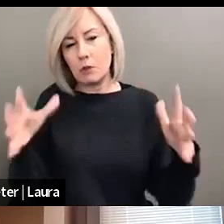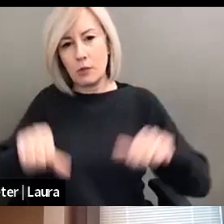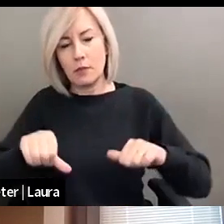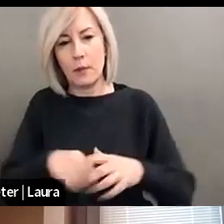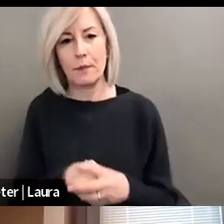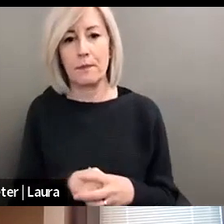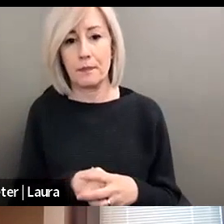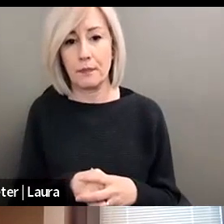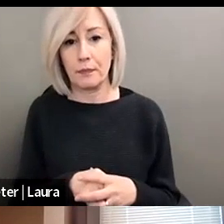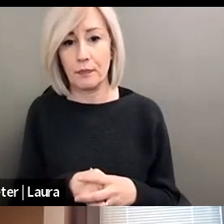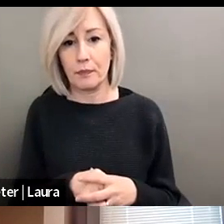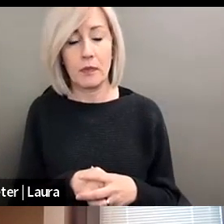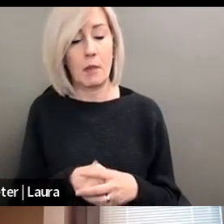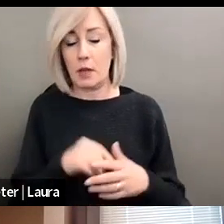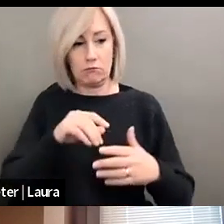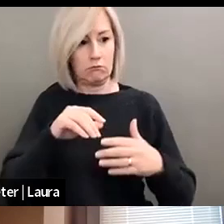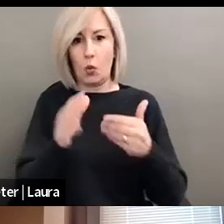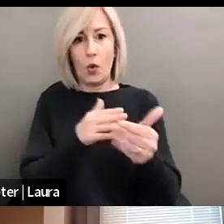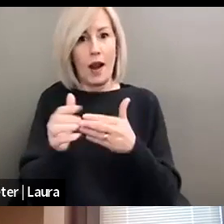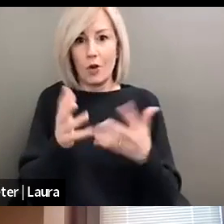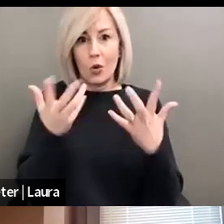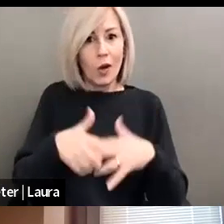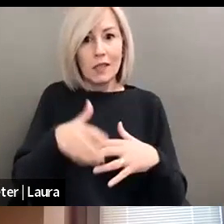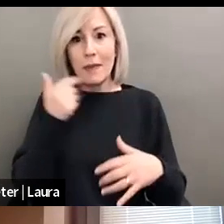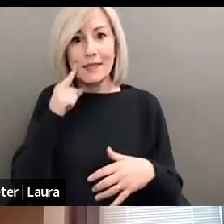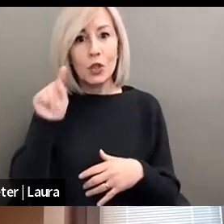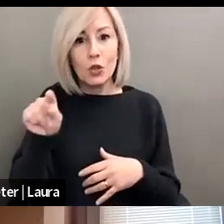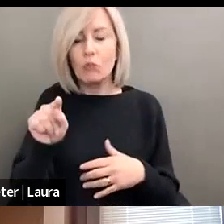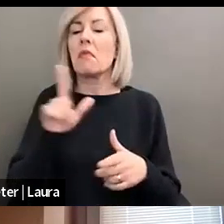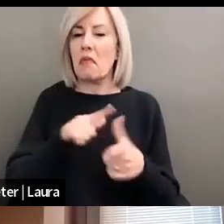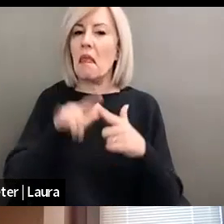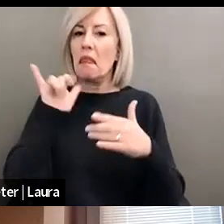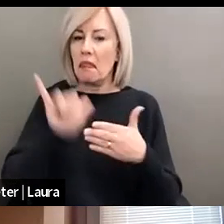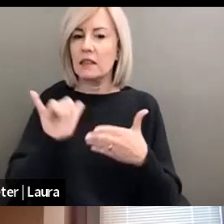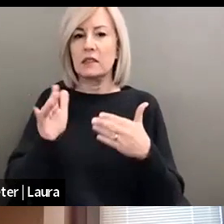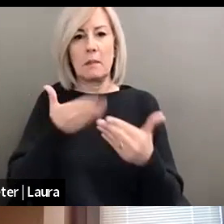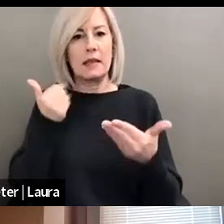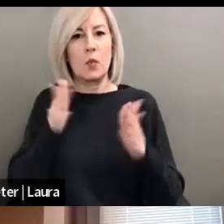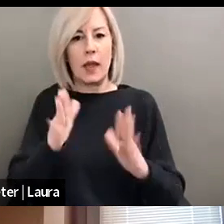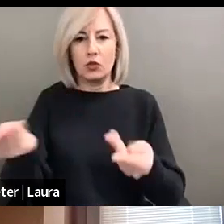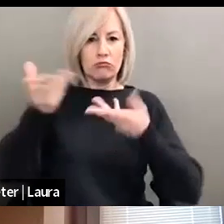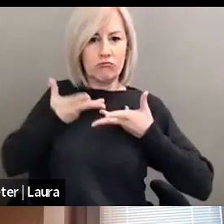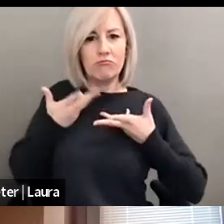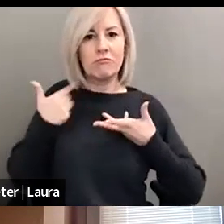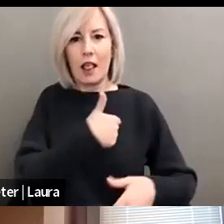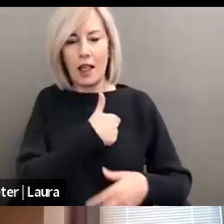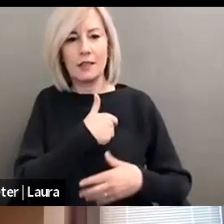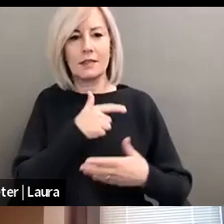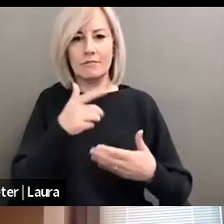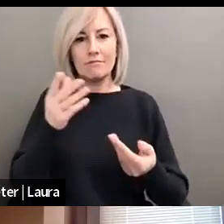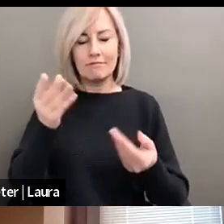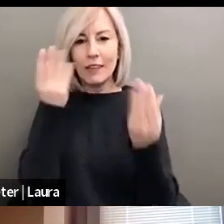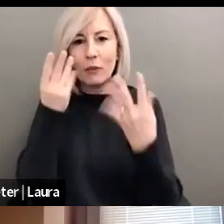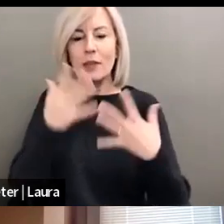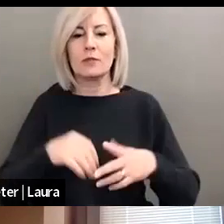But all of the above, whatever works best for you, that's the best way to get information to our bosses. The other thing I